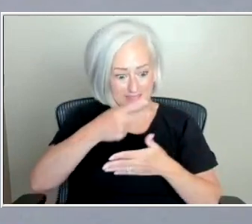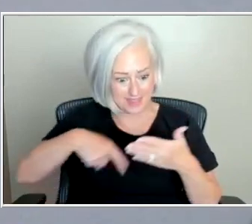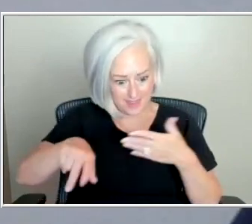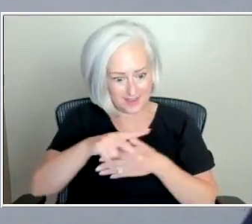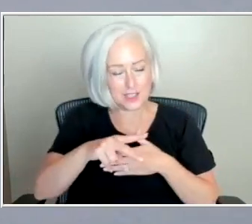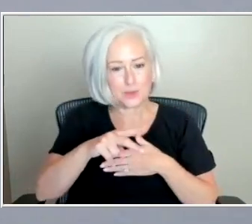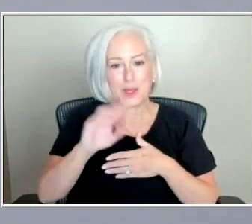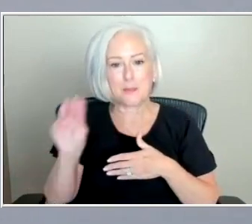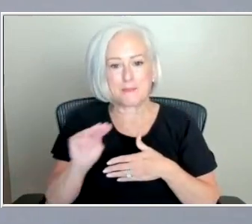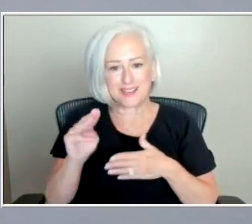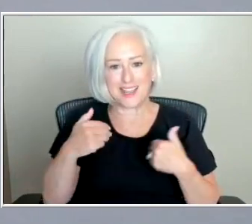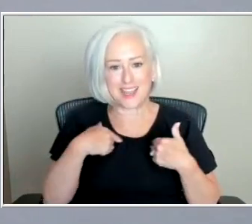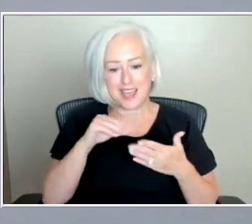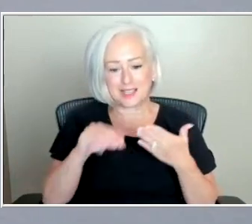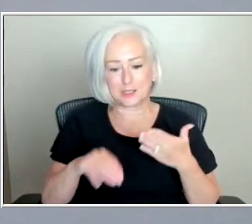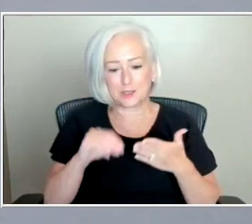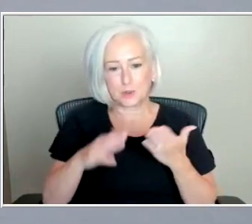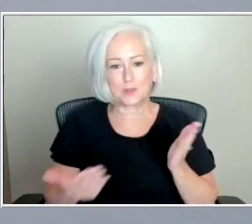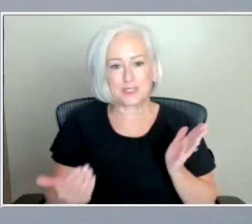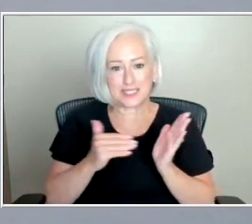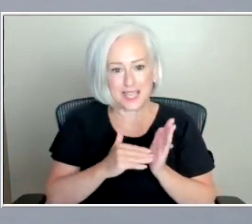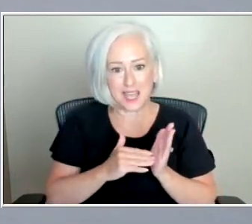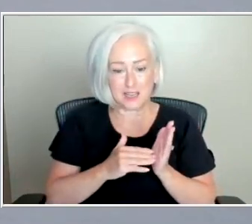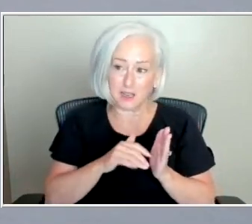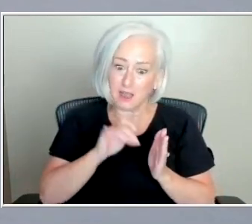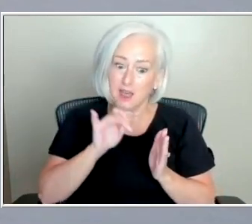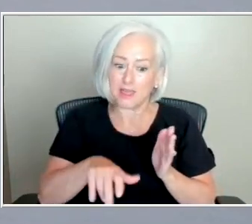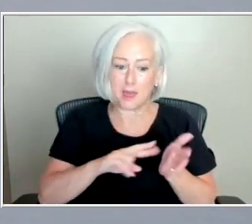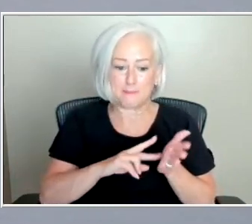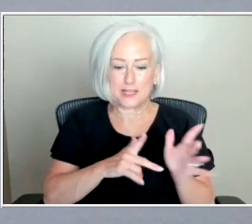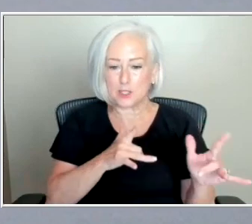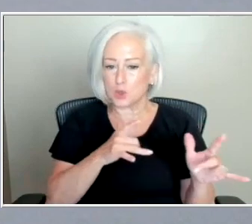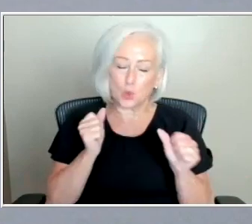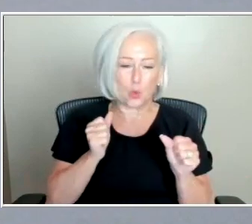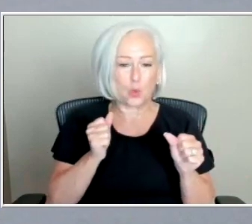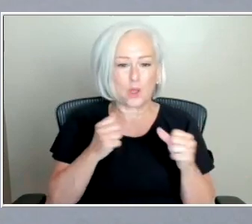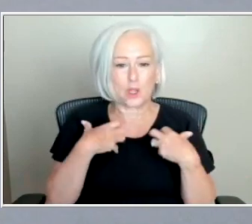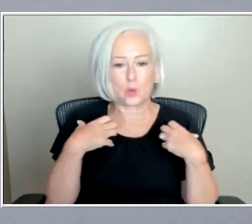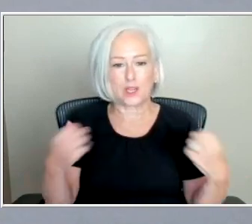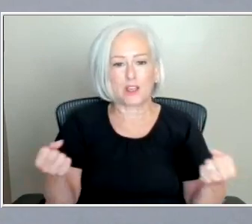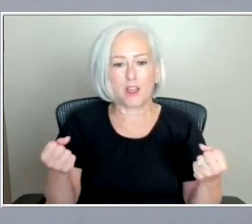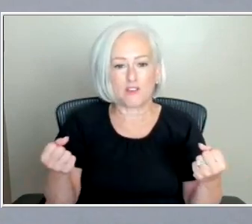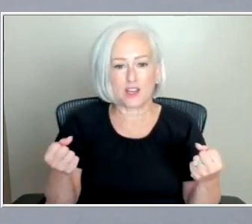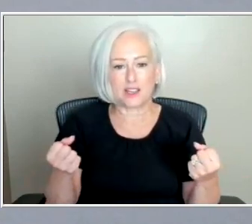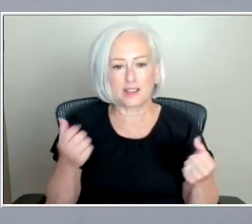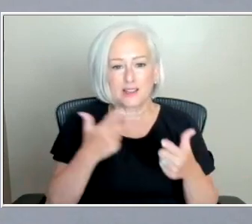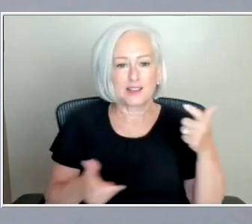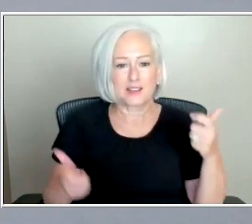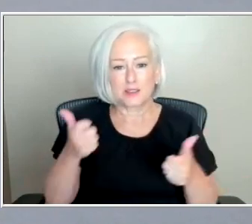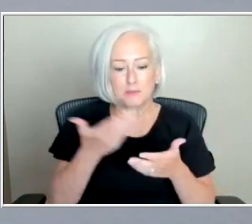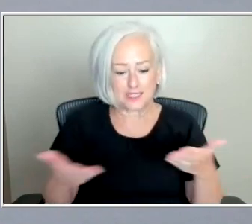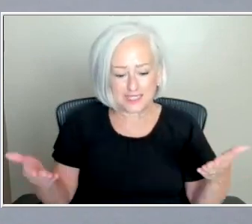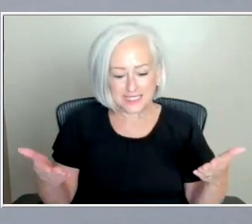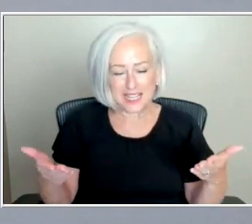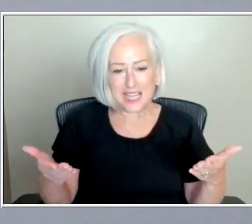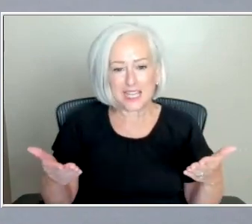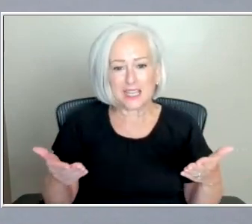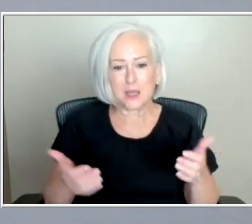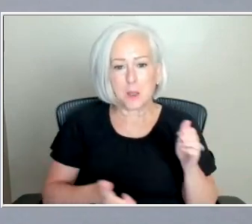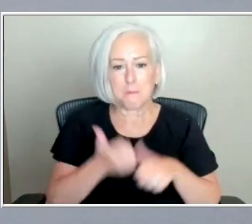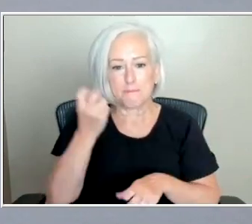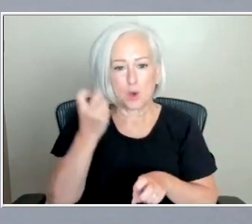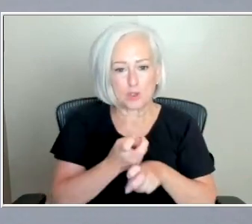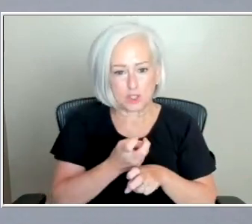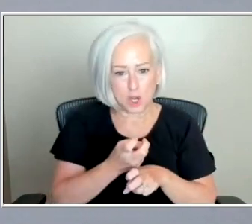again. So it was a really quick recovery. The biggest thing that I think would be the hardest was I definitely had